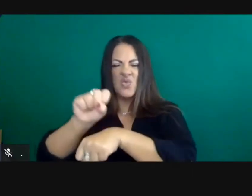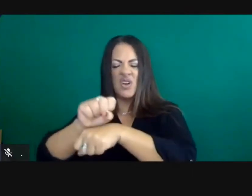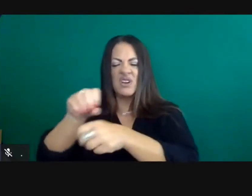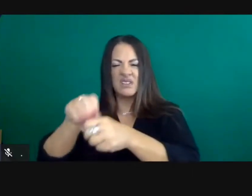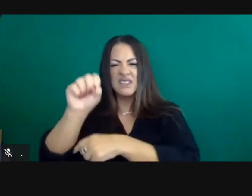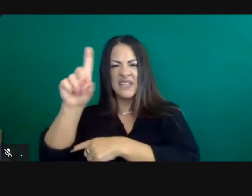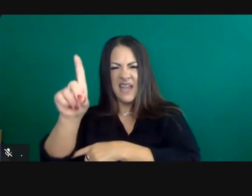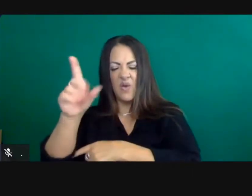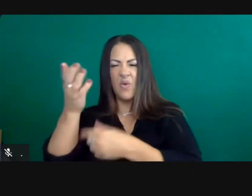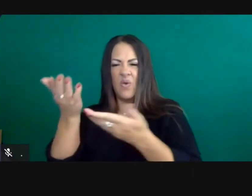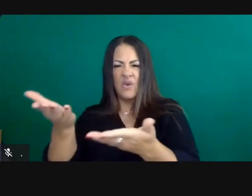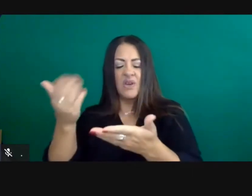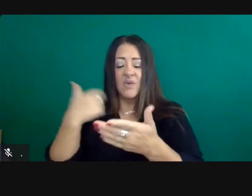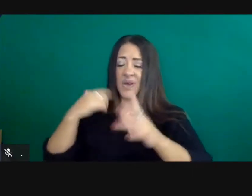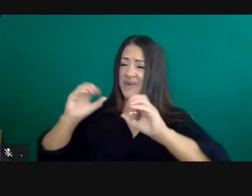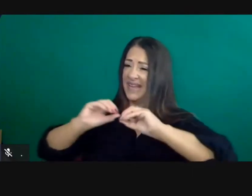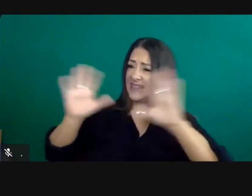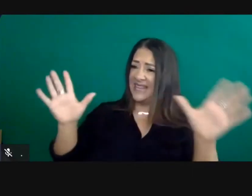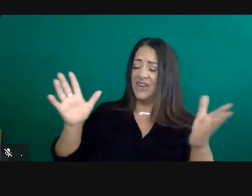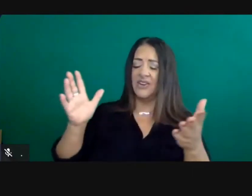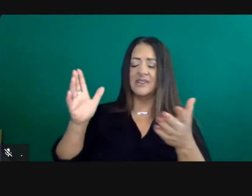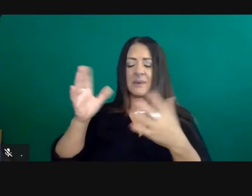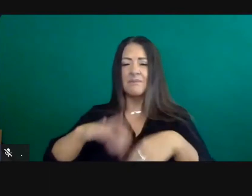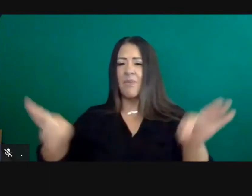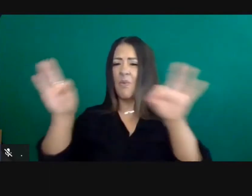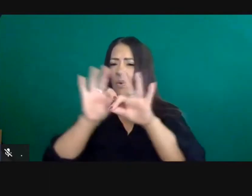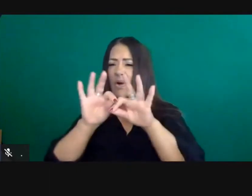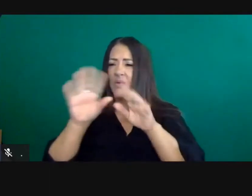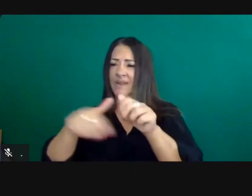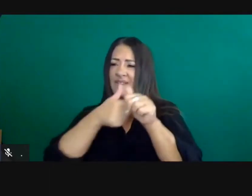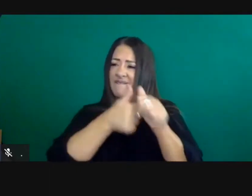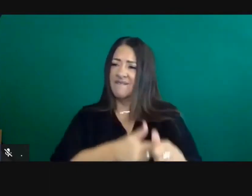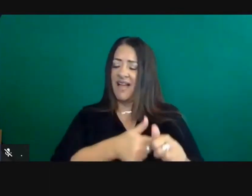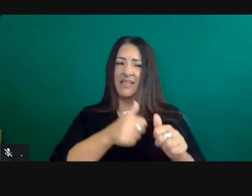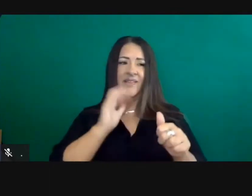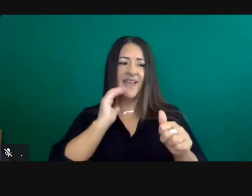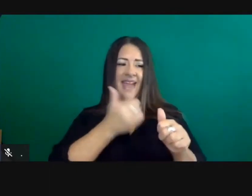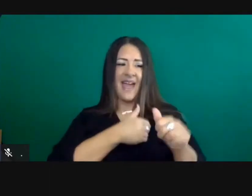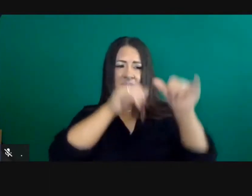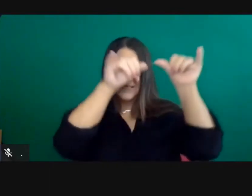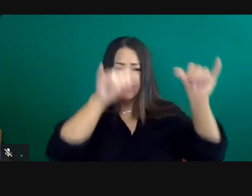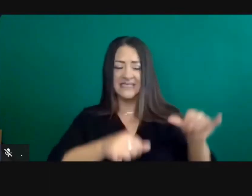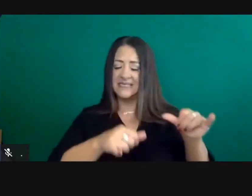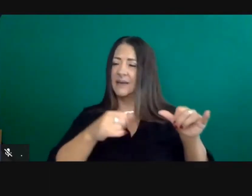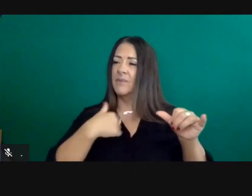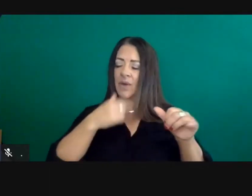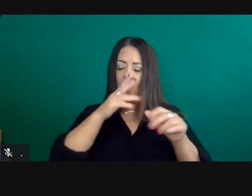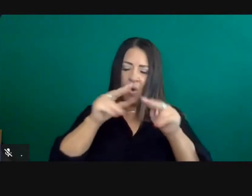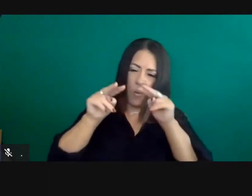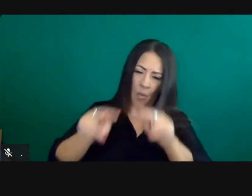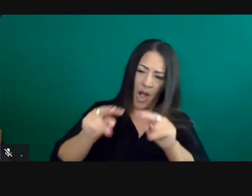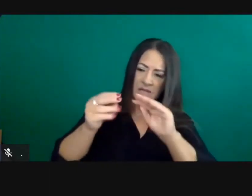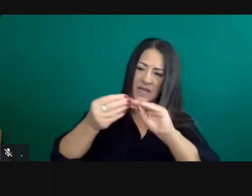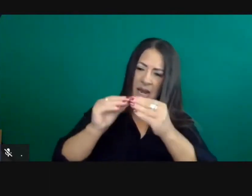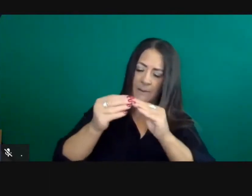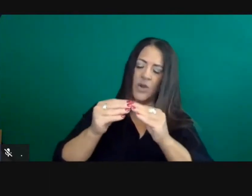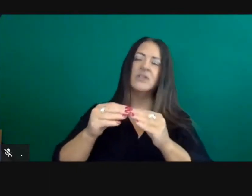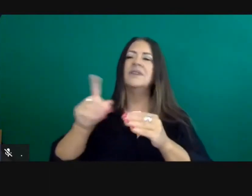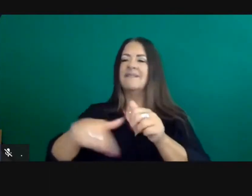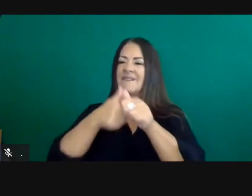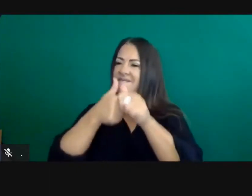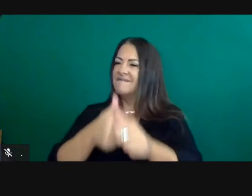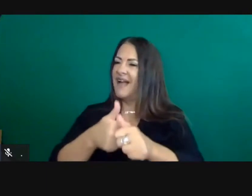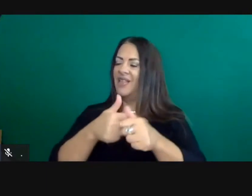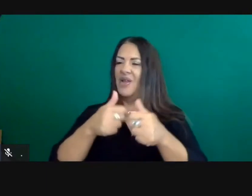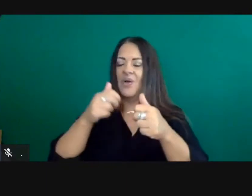we've been very clear that the framework is our framework. We're going to continue to follow the data. We believe we built something